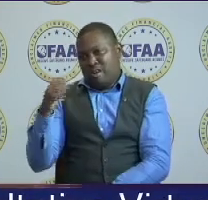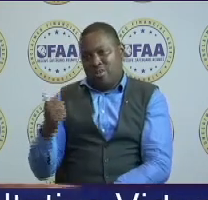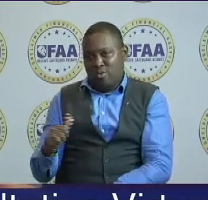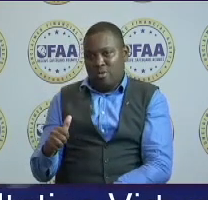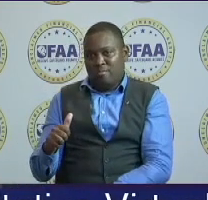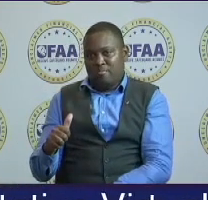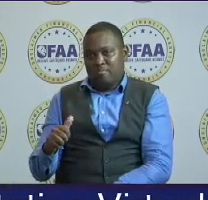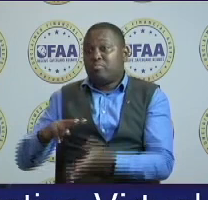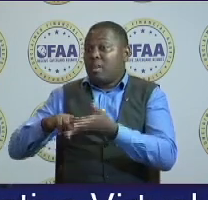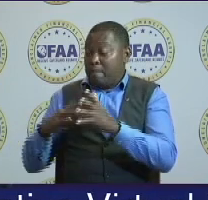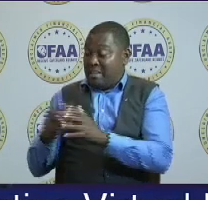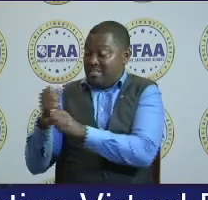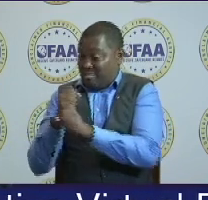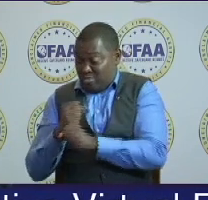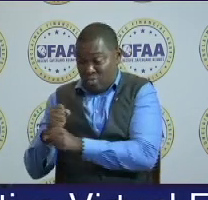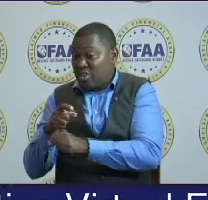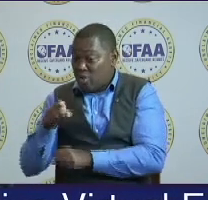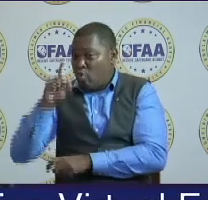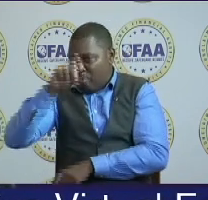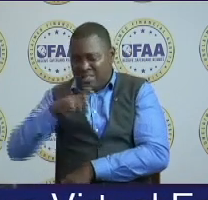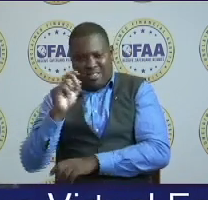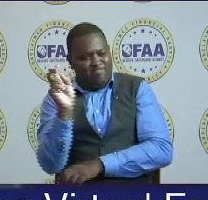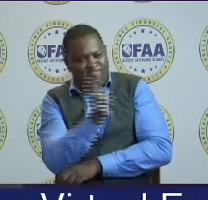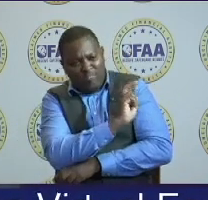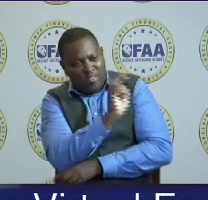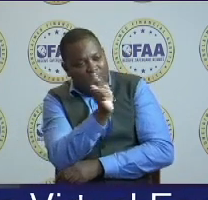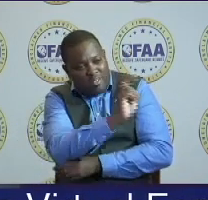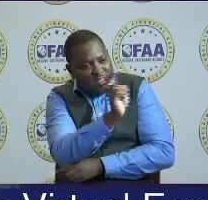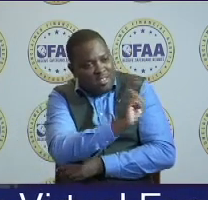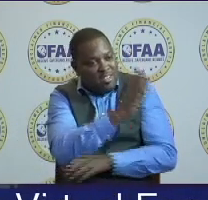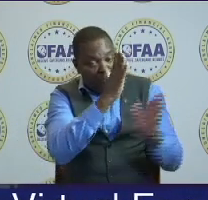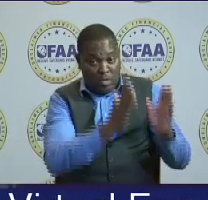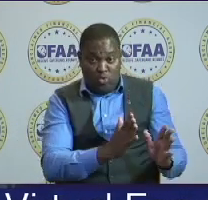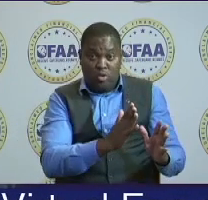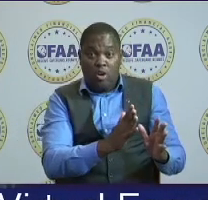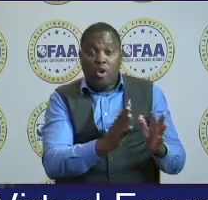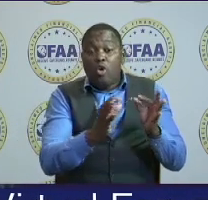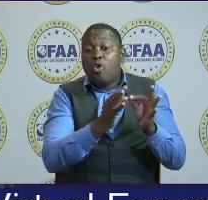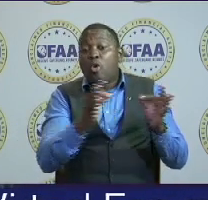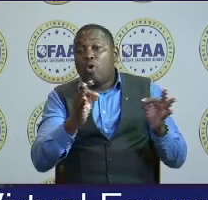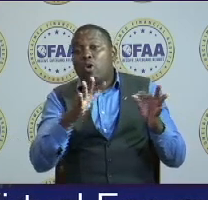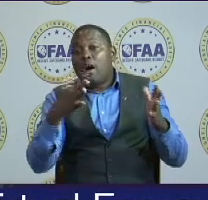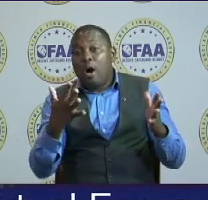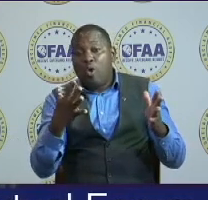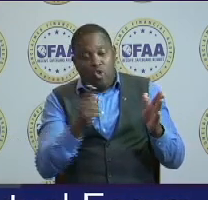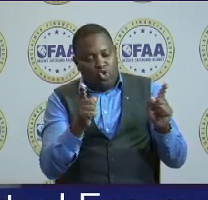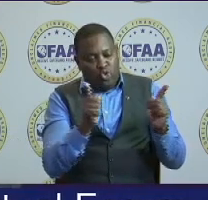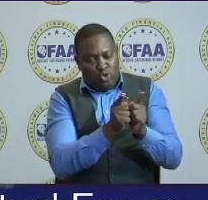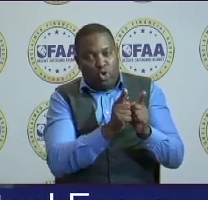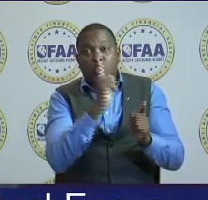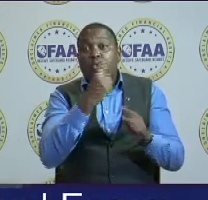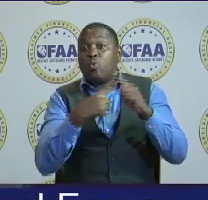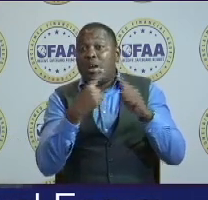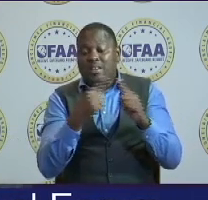for the claimant. That's where the time assets. So the lowest being 1 year, the shortest, and the longest being 5 years. So that it's not